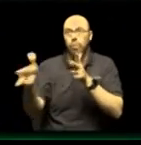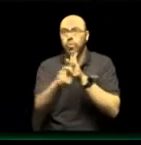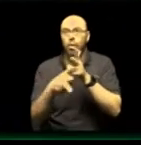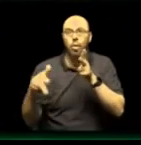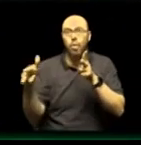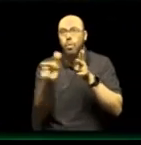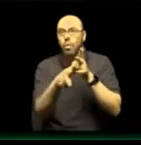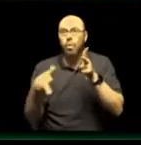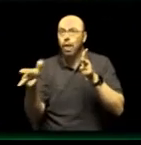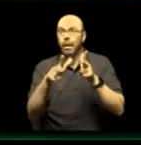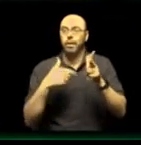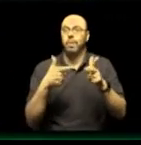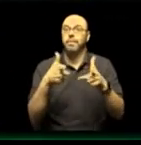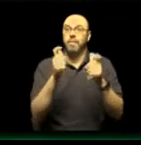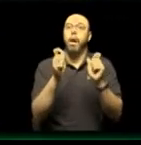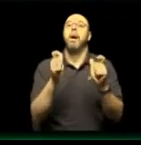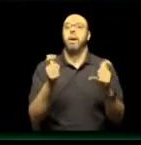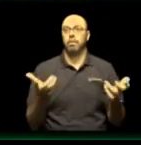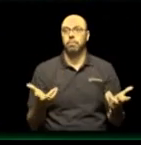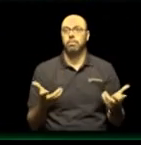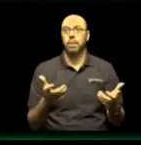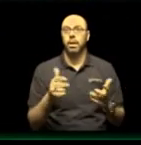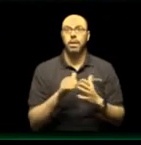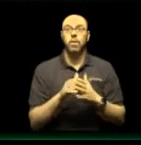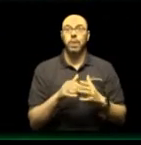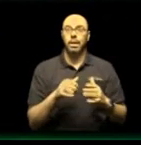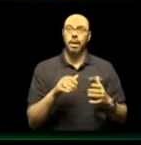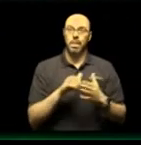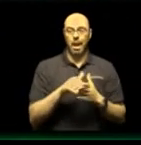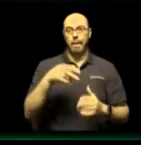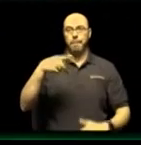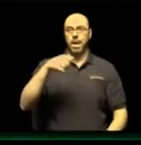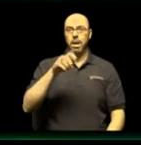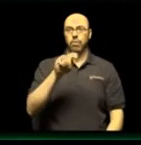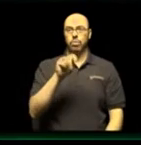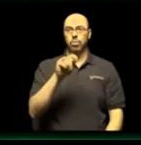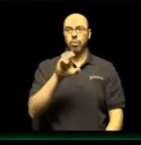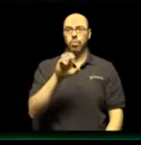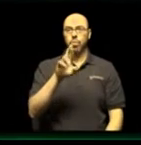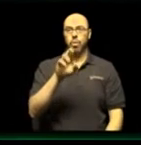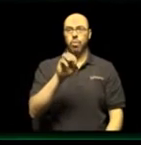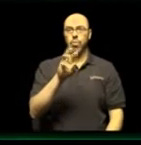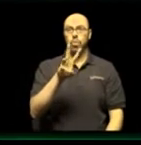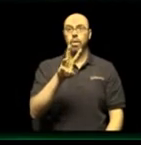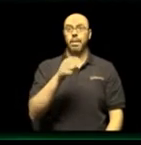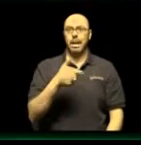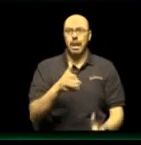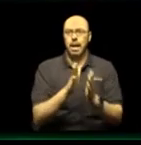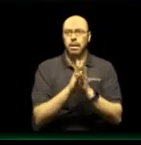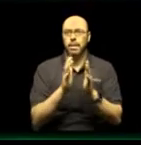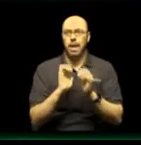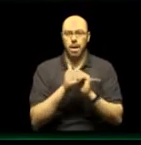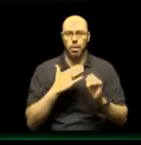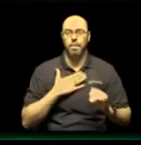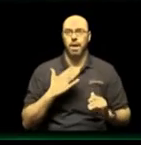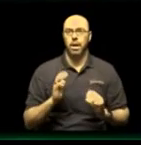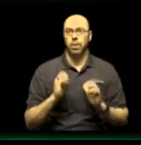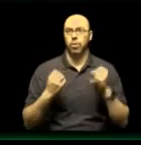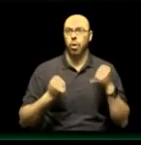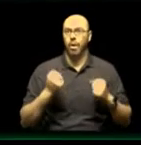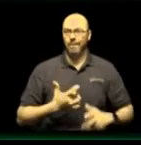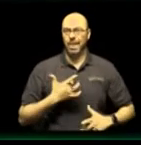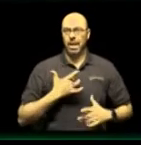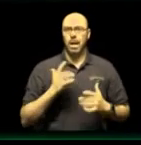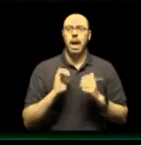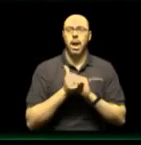very fast. And it picks through. They ask me how my car is feeling, how my car